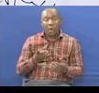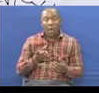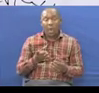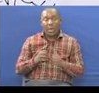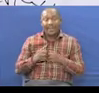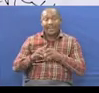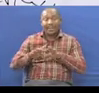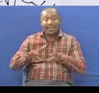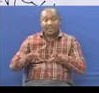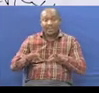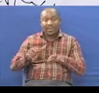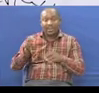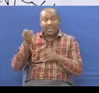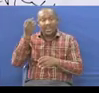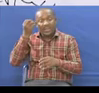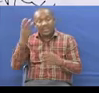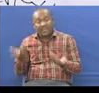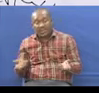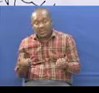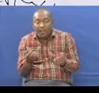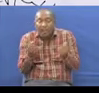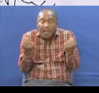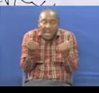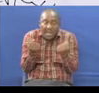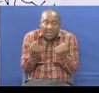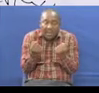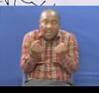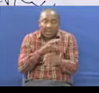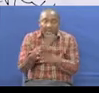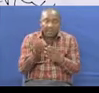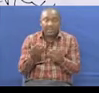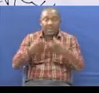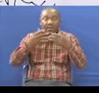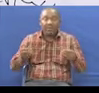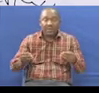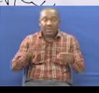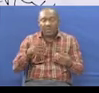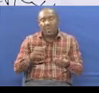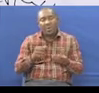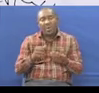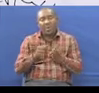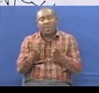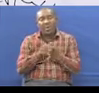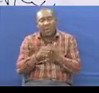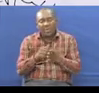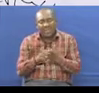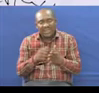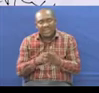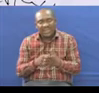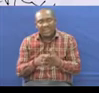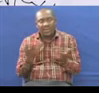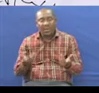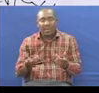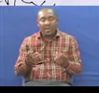other disease which can affect the life of human being. It can be drought, it can be environmental pollutions, it can be earthquakes,